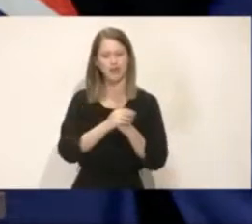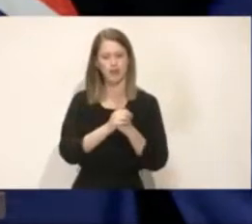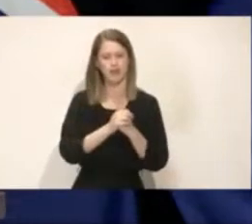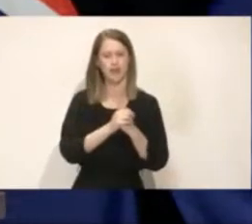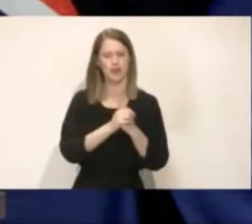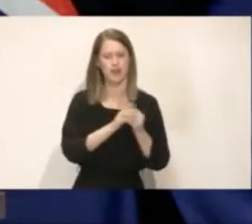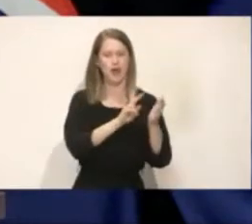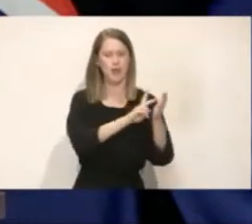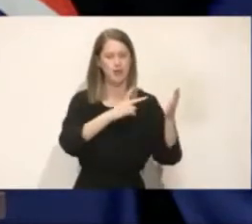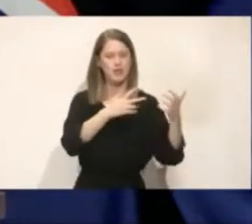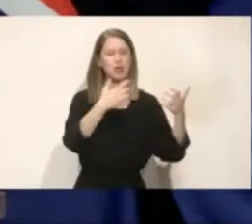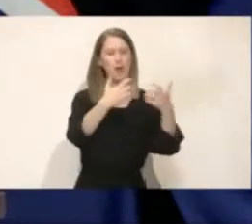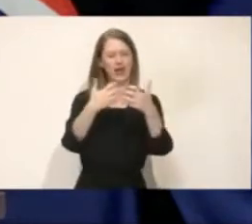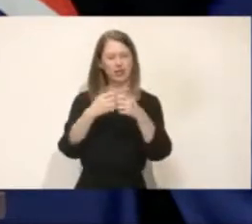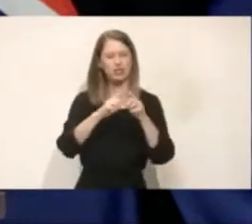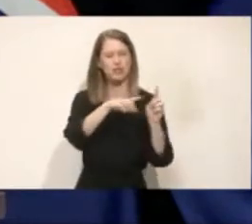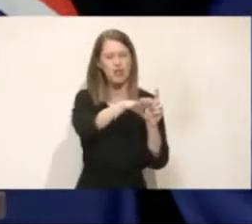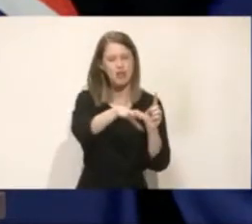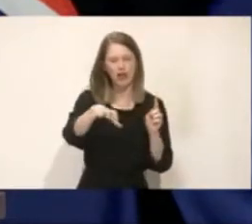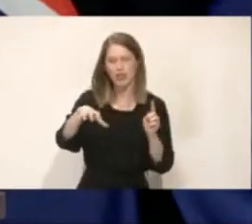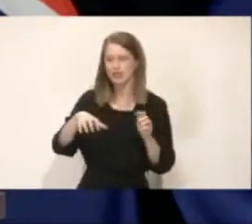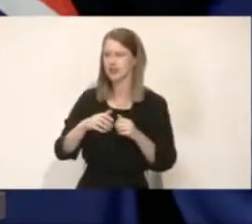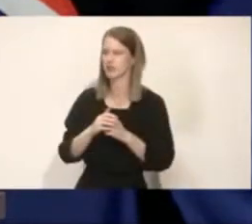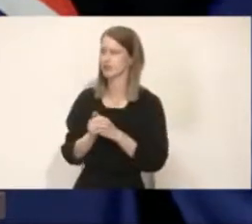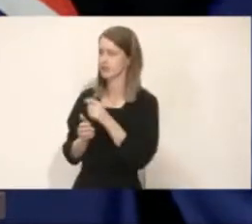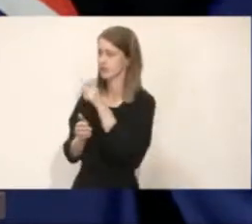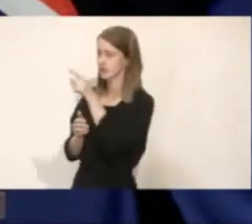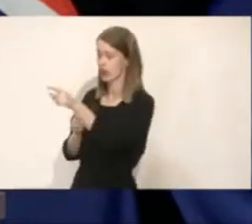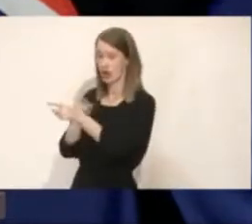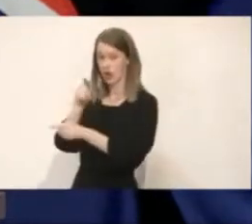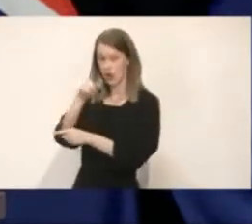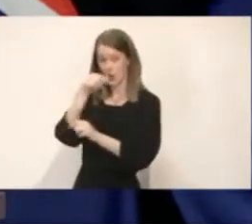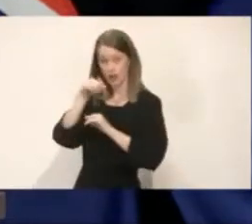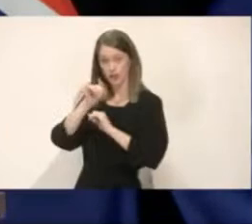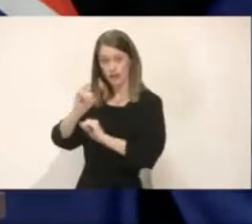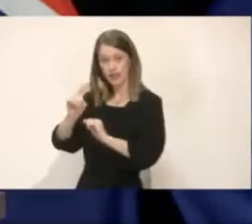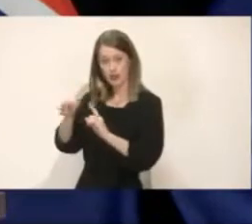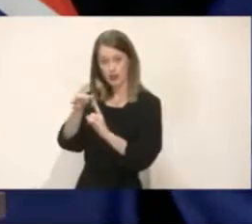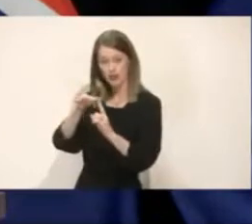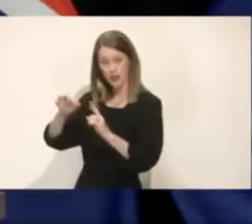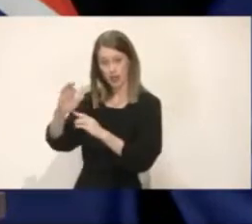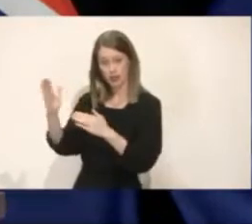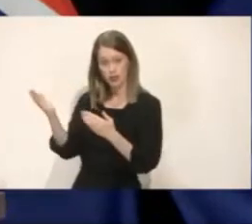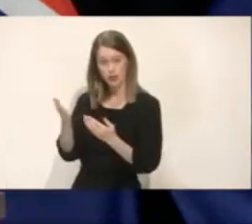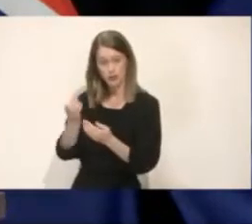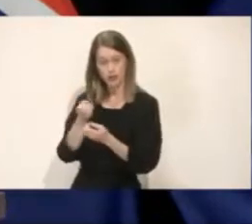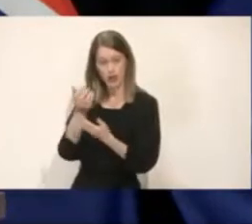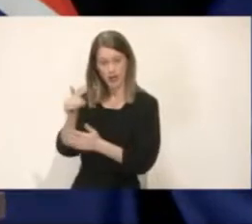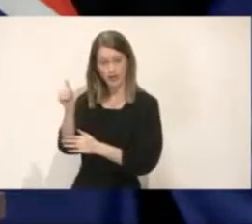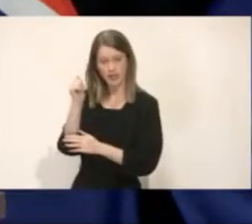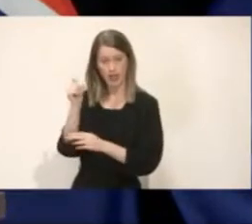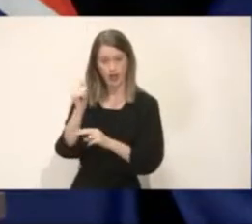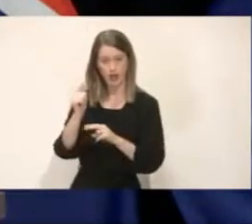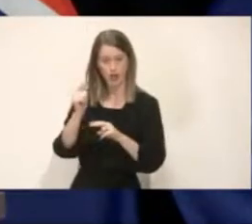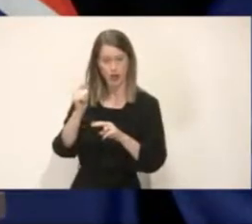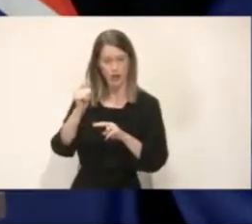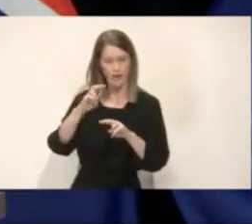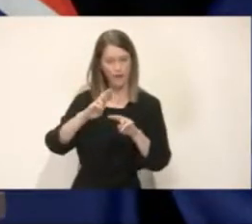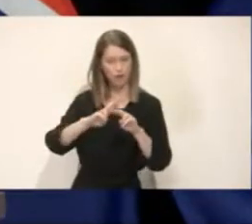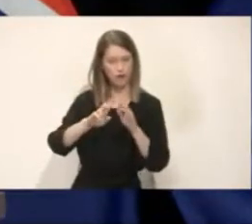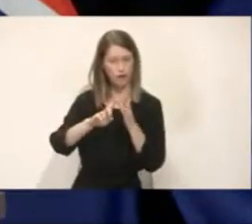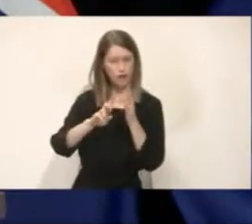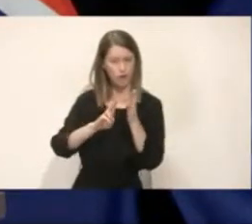able to visit the Whono, the Pacific Island service provider in Auckland yesterday. What's